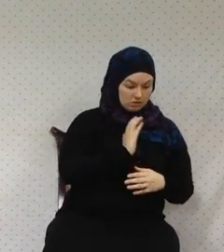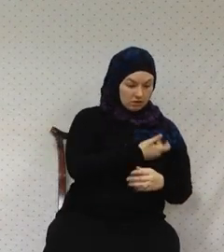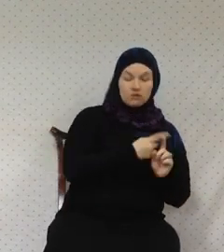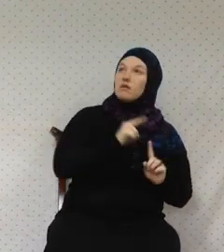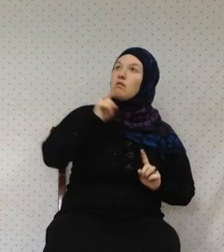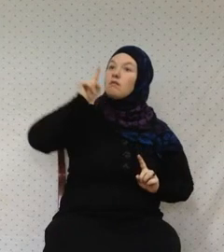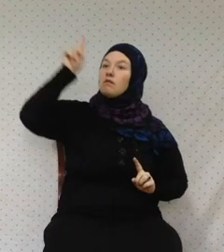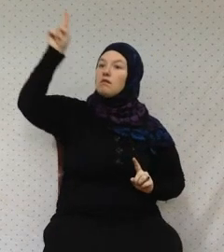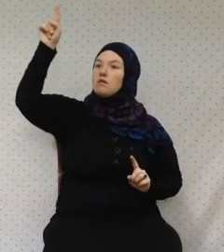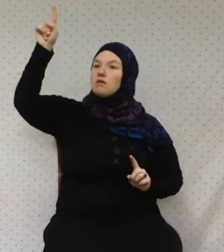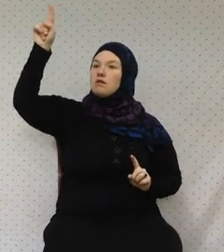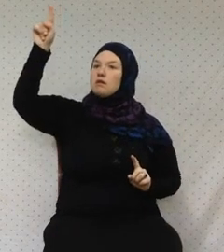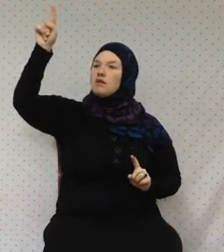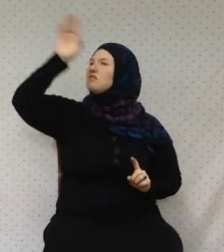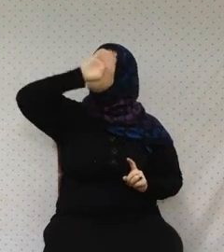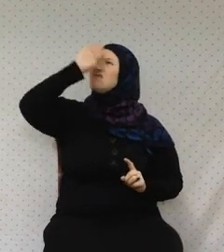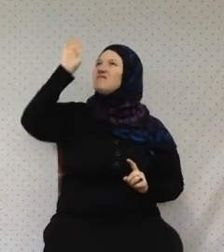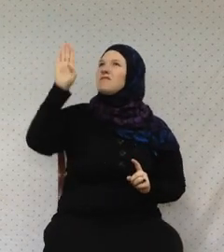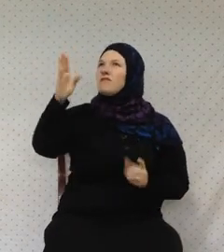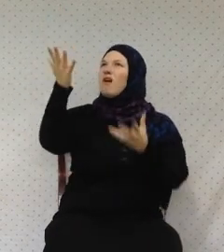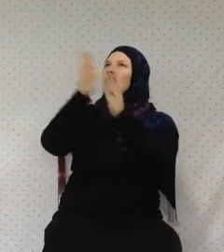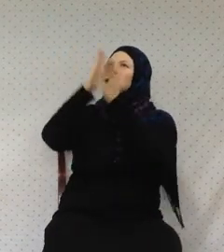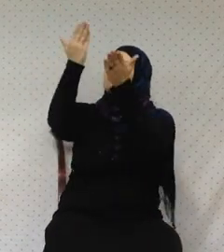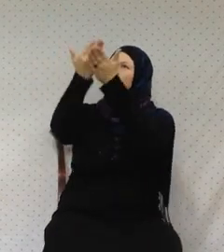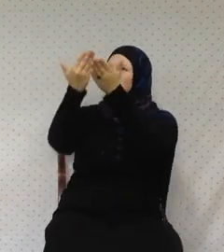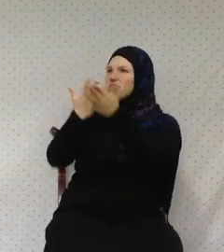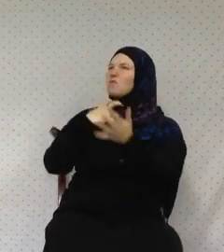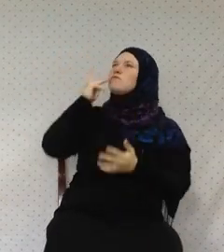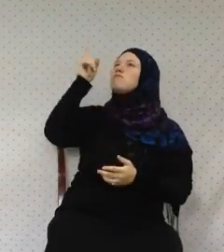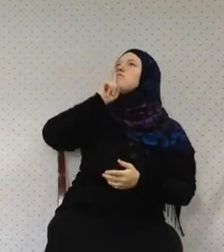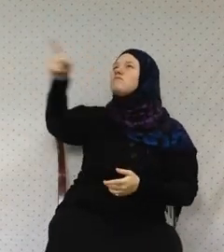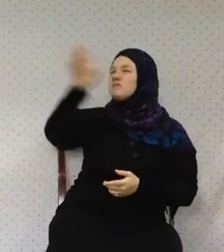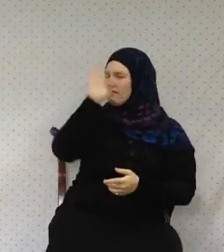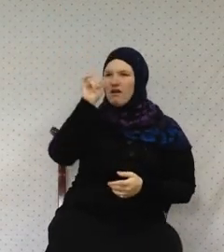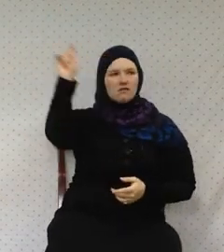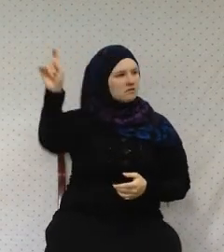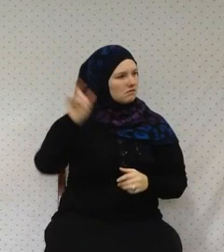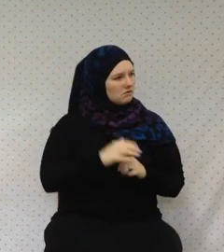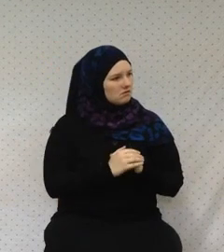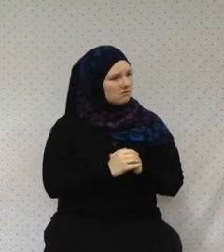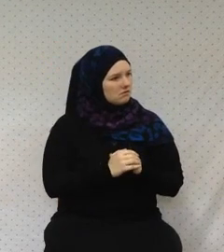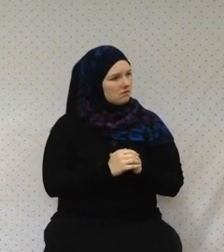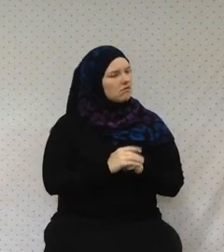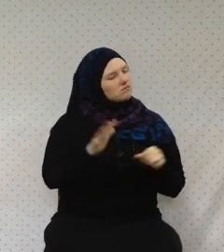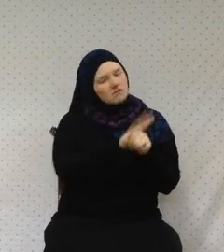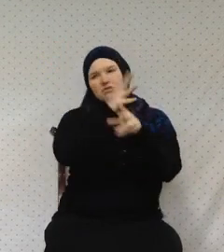and Allah is never to question Allah, but to question where we are from Allah.